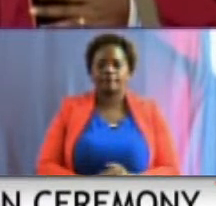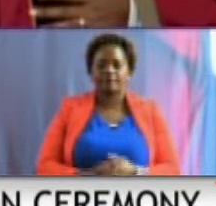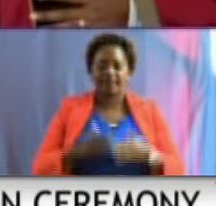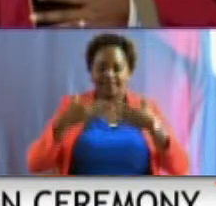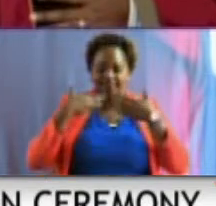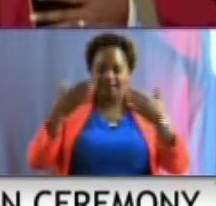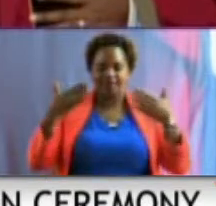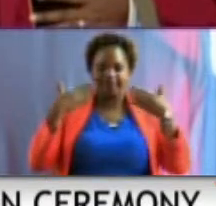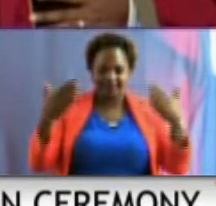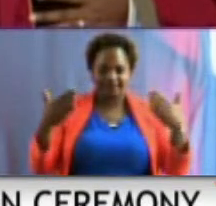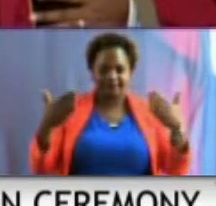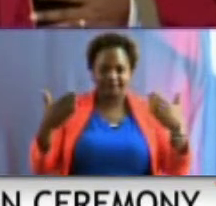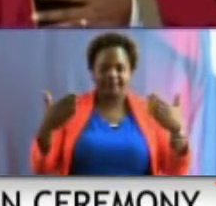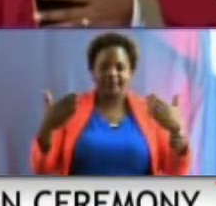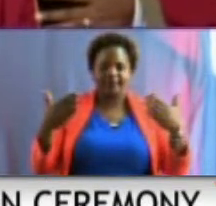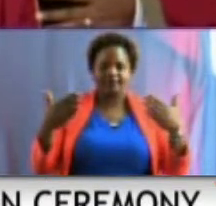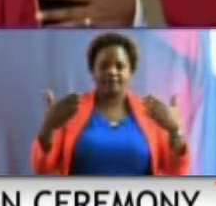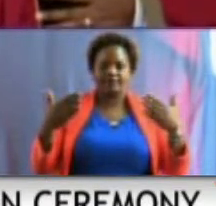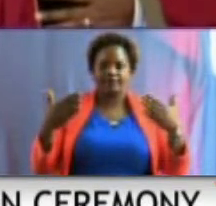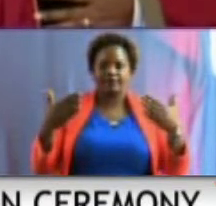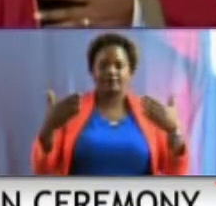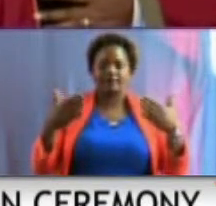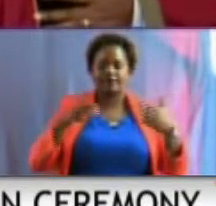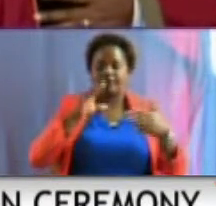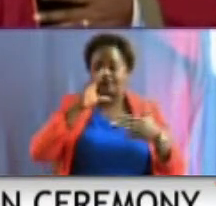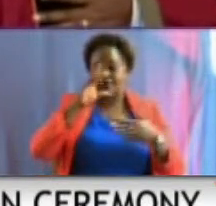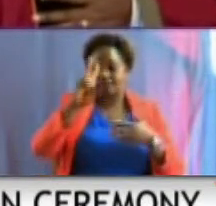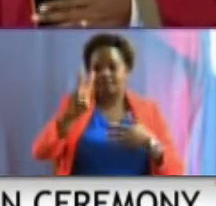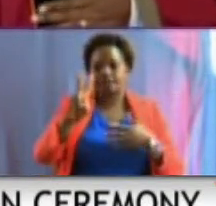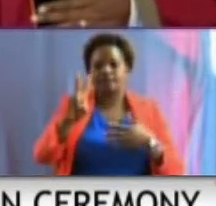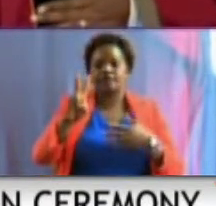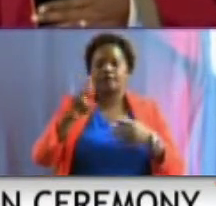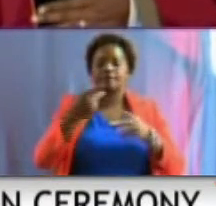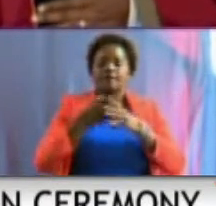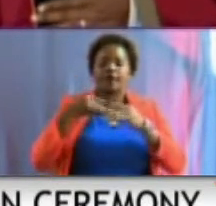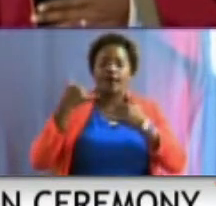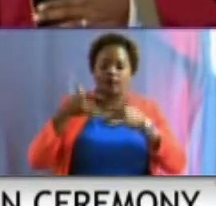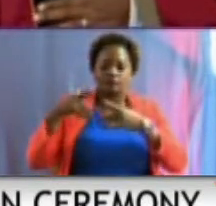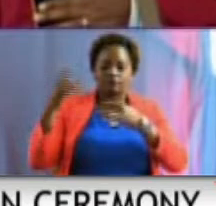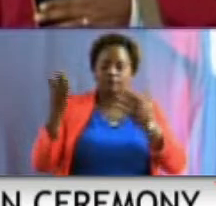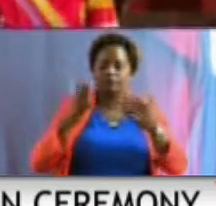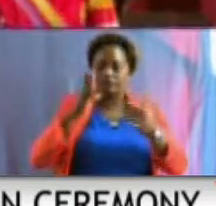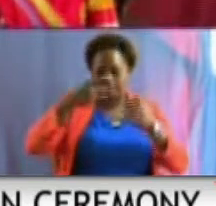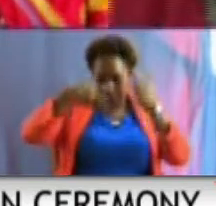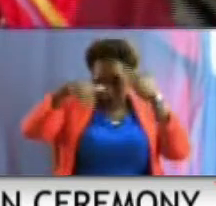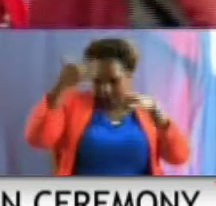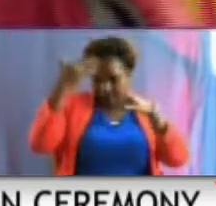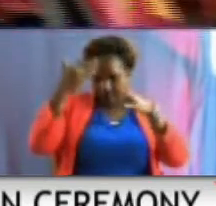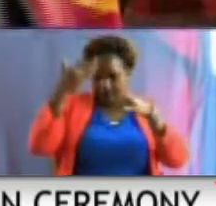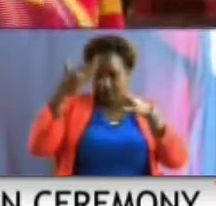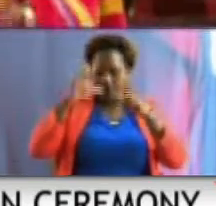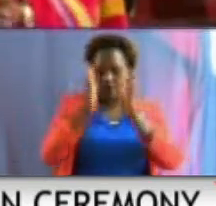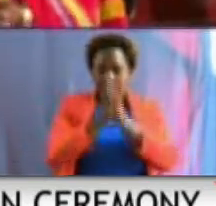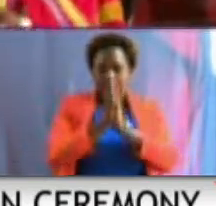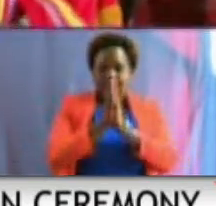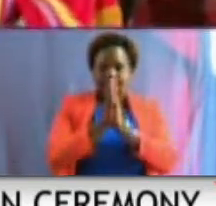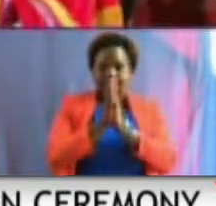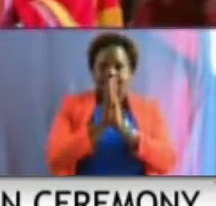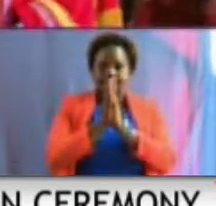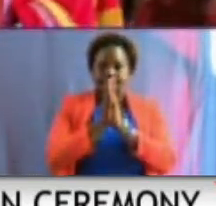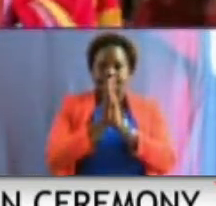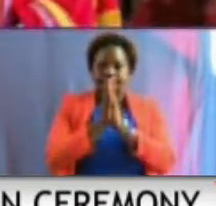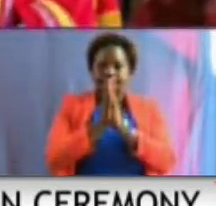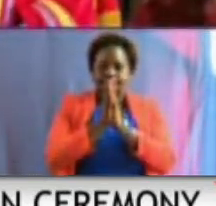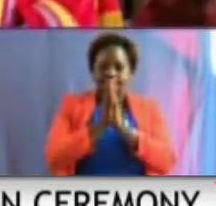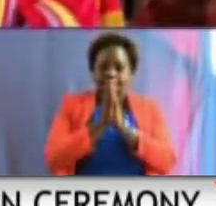Thank you, Mr. Chancellor, sir. Allow me to invite Professor Benson Mwangi to lead us in a word of prayer.